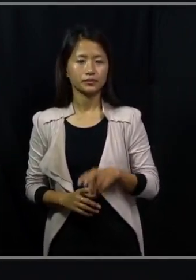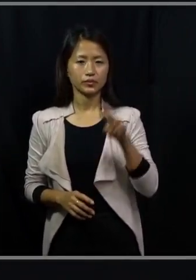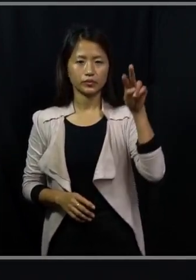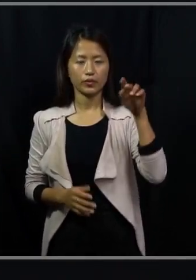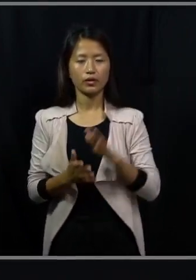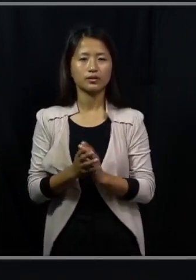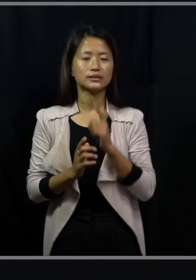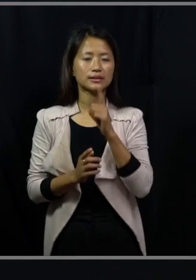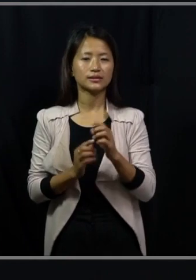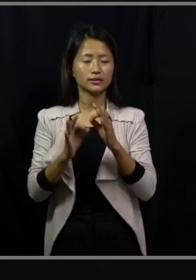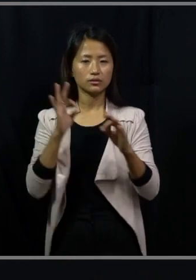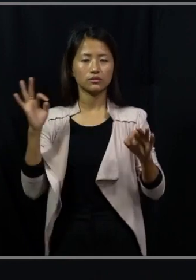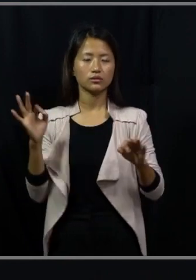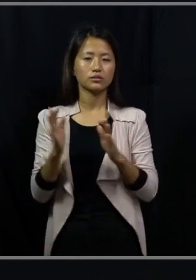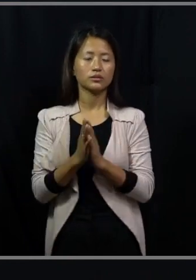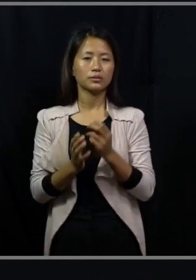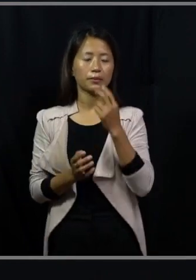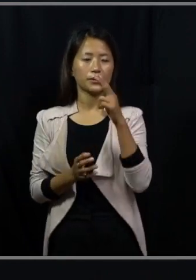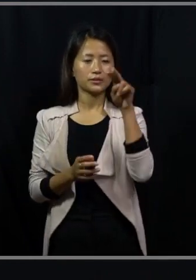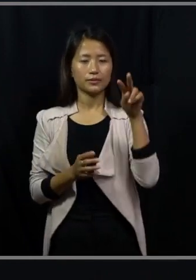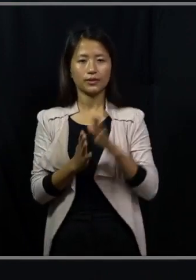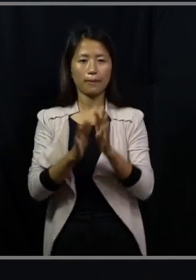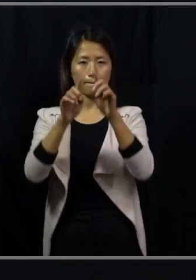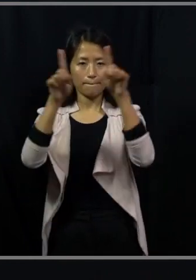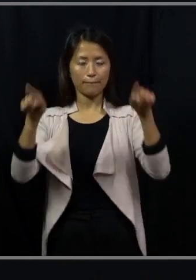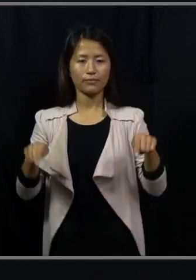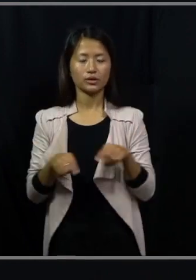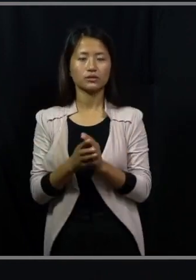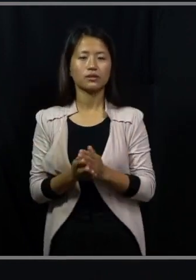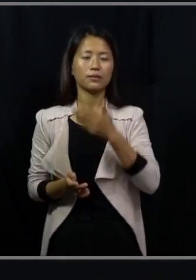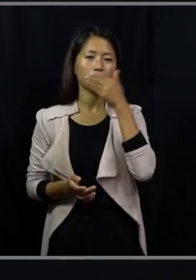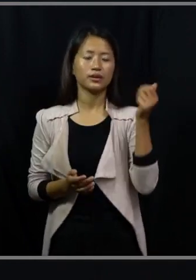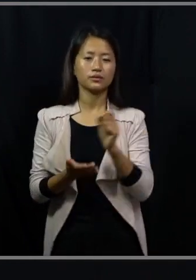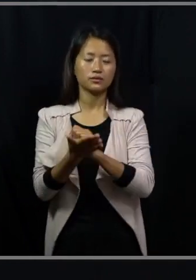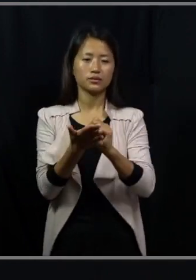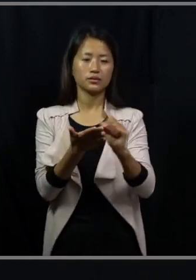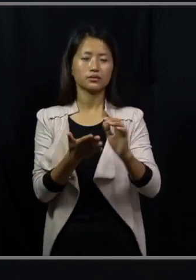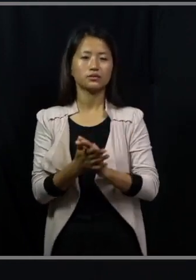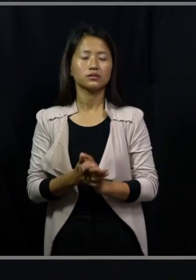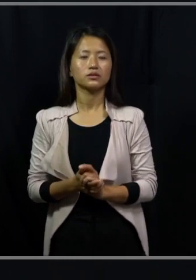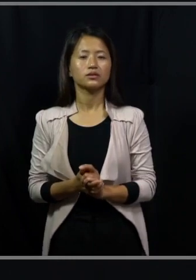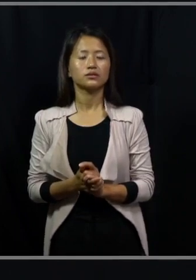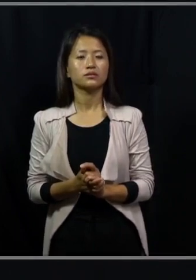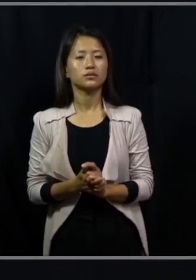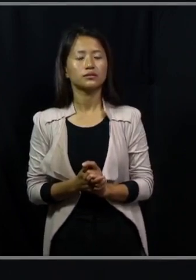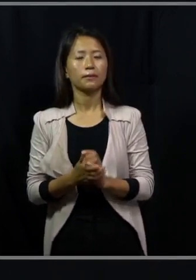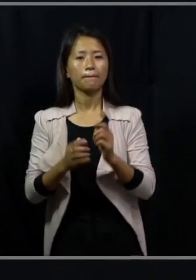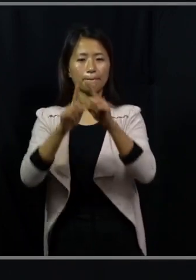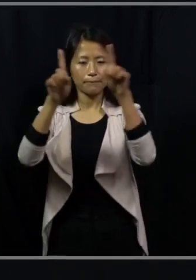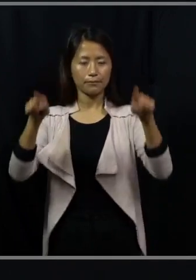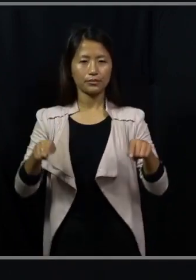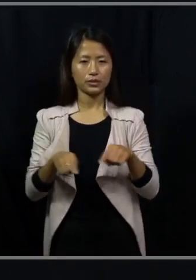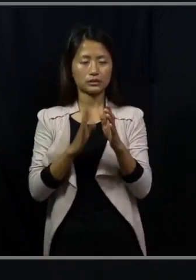which means telling a story by means of a picture. And the better writing came when the picture sign, okay, picture